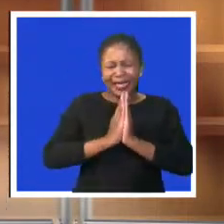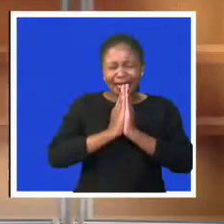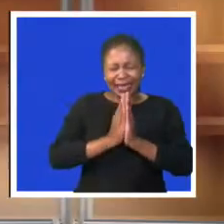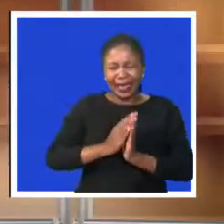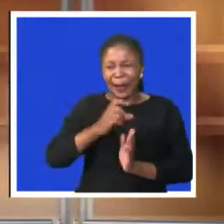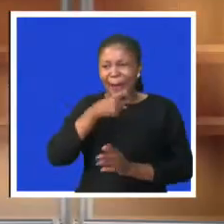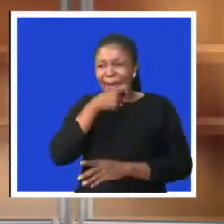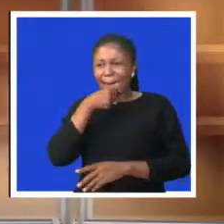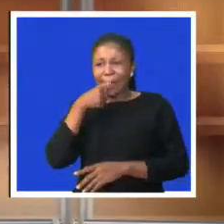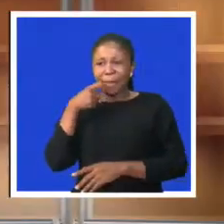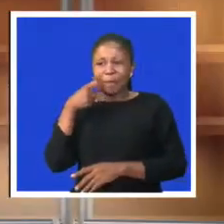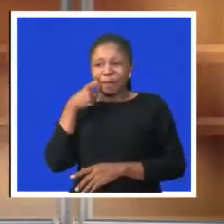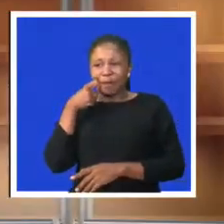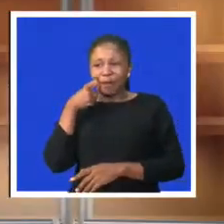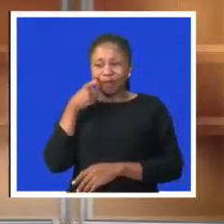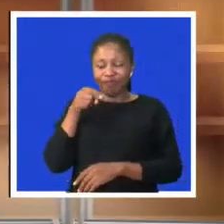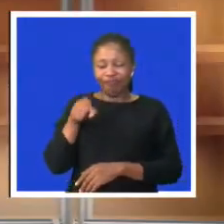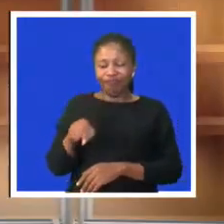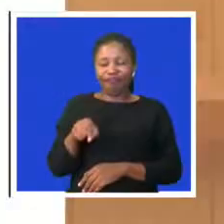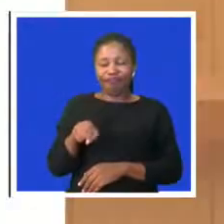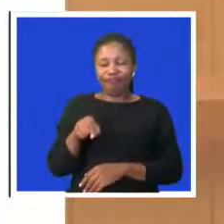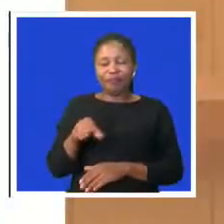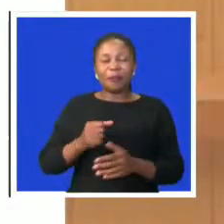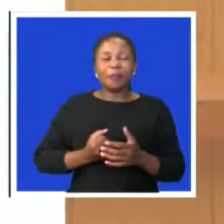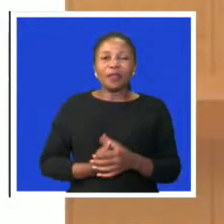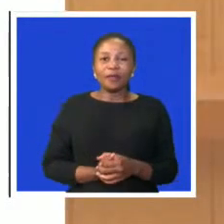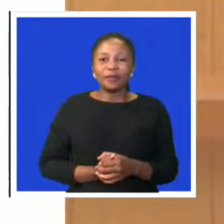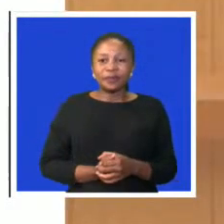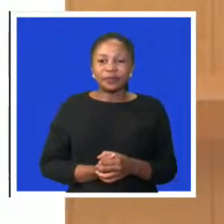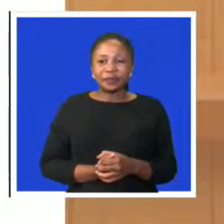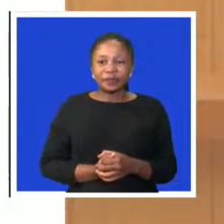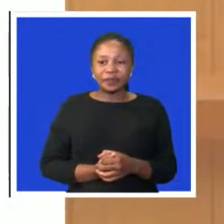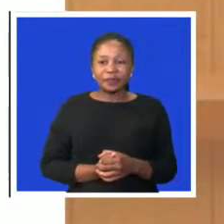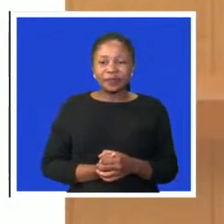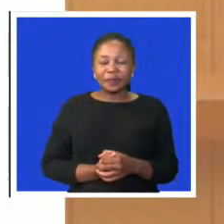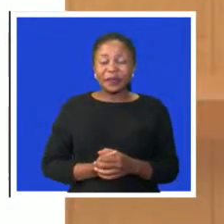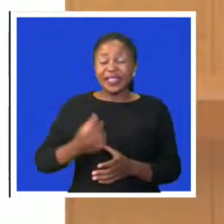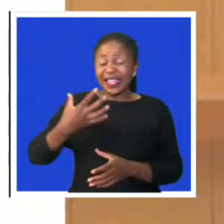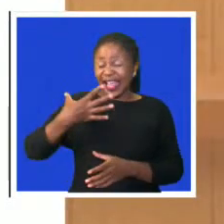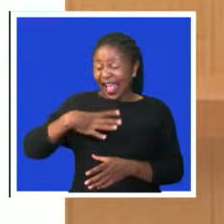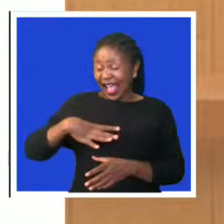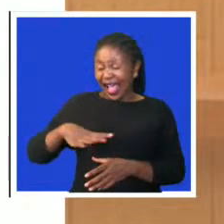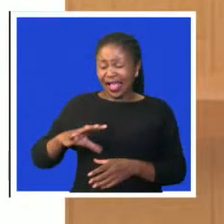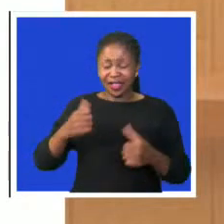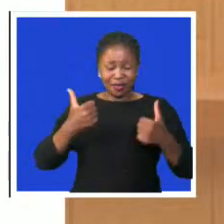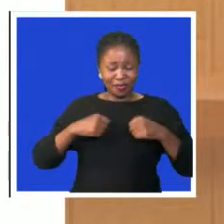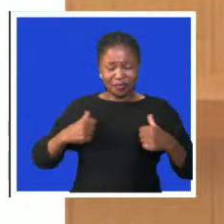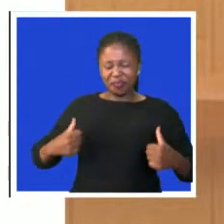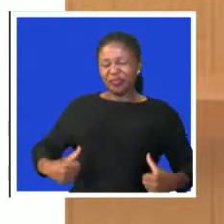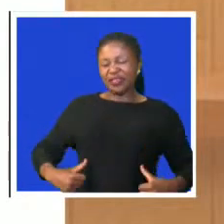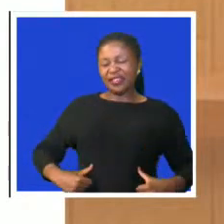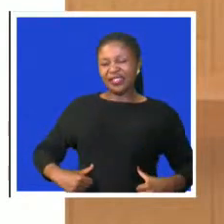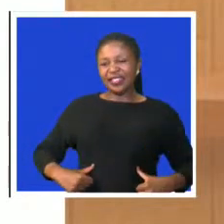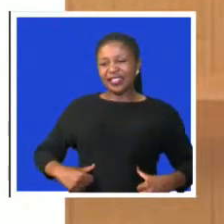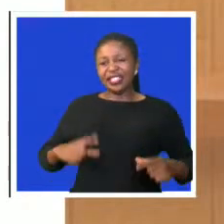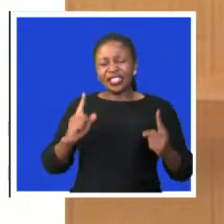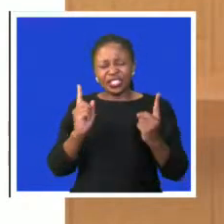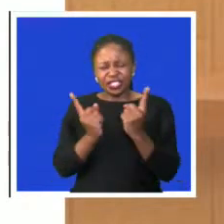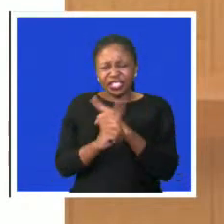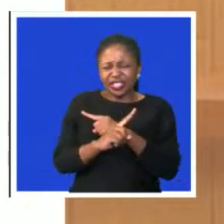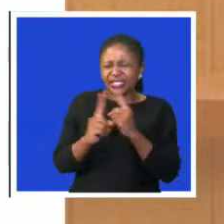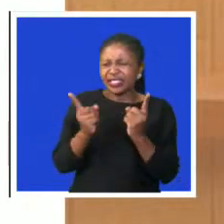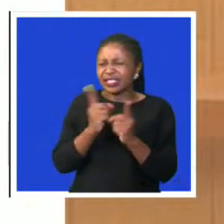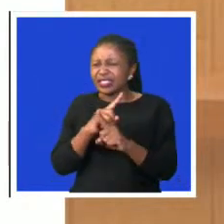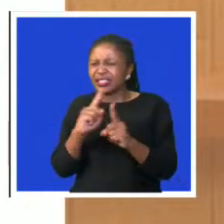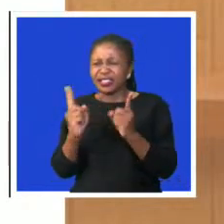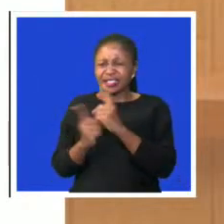synagogue. Then, dear Lena, we are saying the other priests took turns to look after the holy place